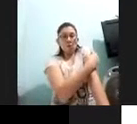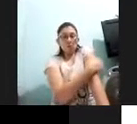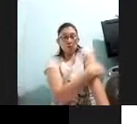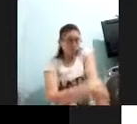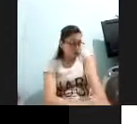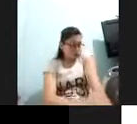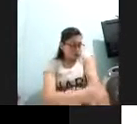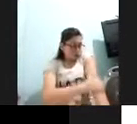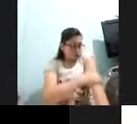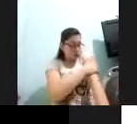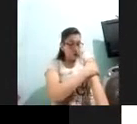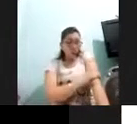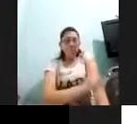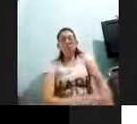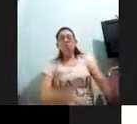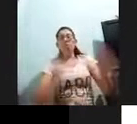Good evening. My name is Juan.